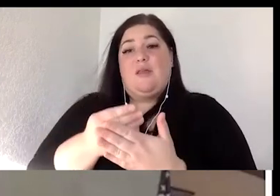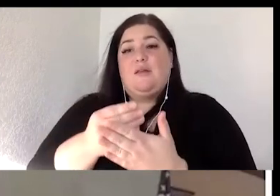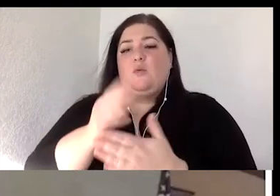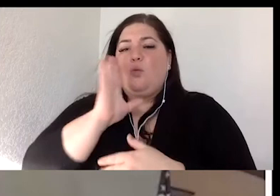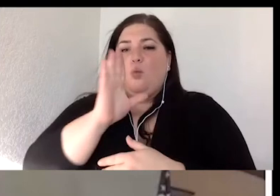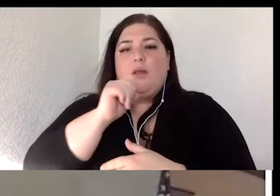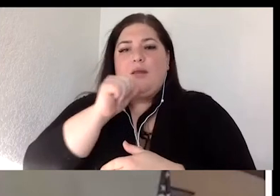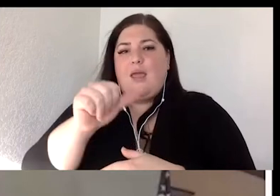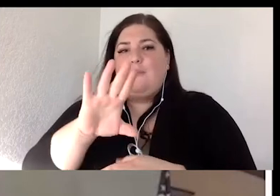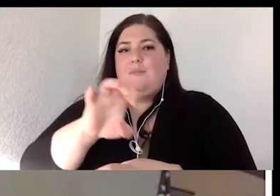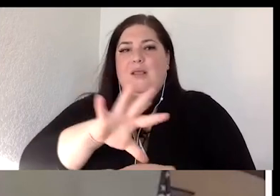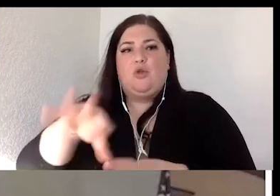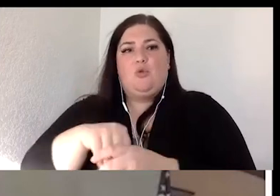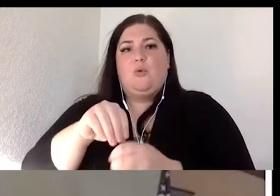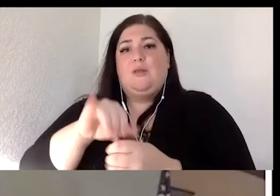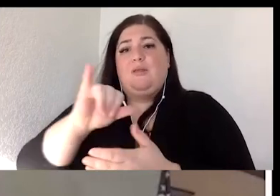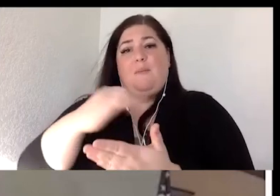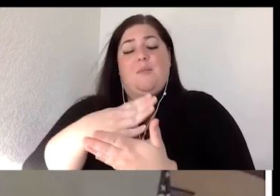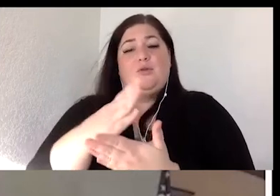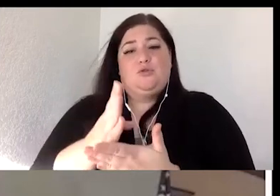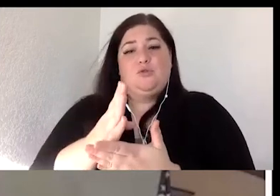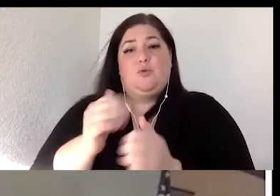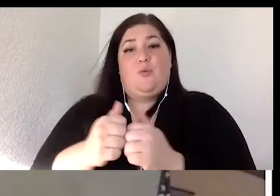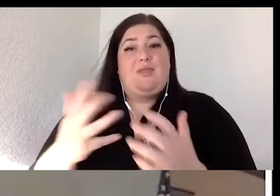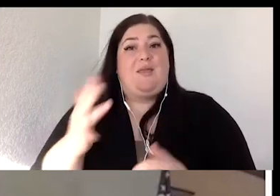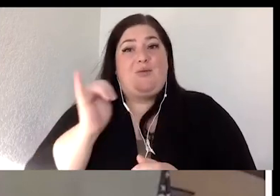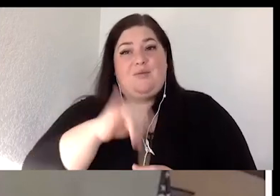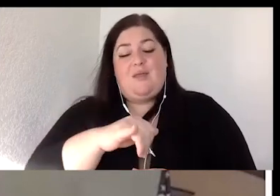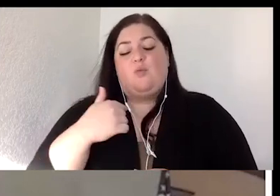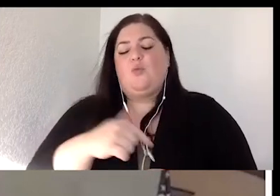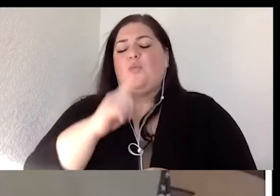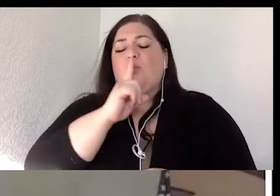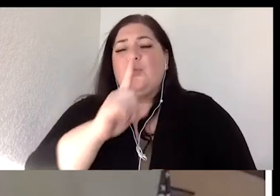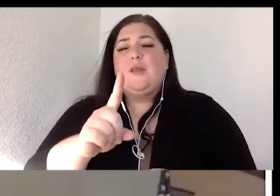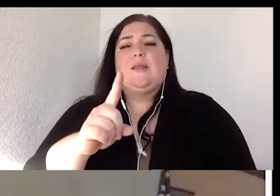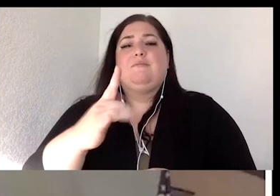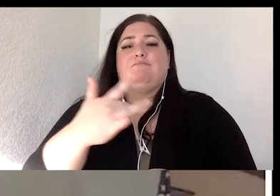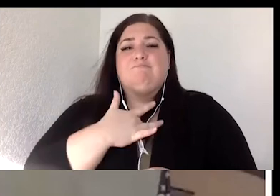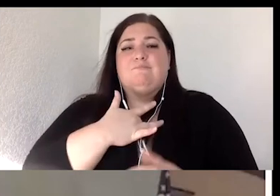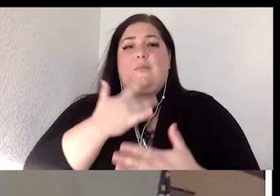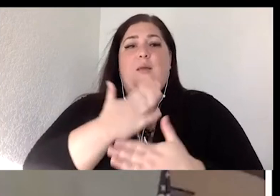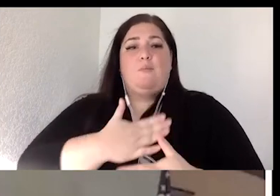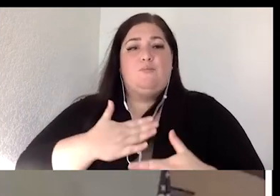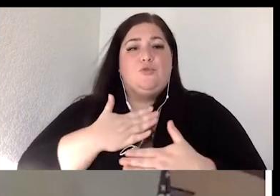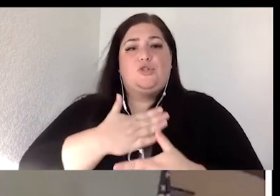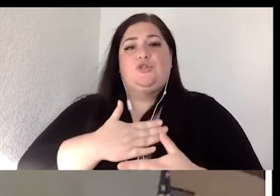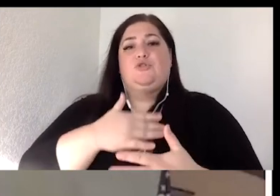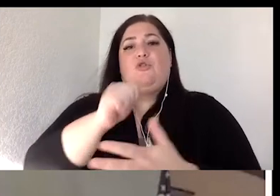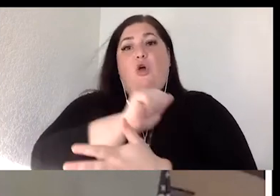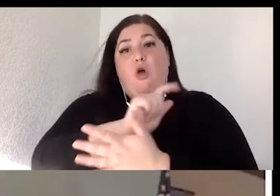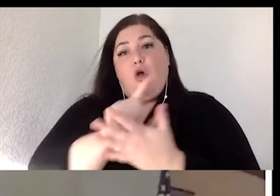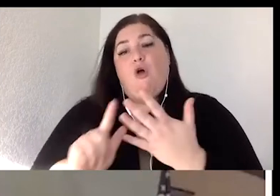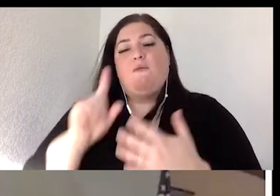been included in the budget. We deeply appreciate each one for their